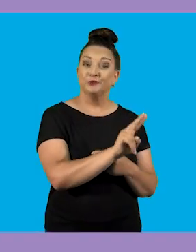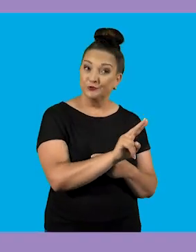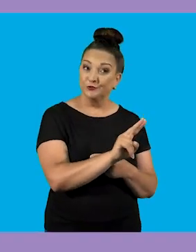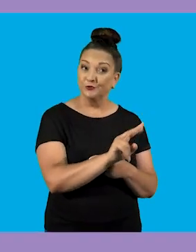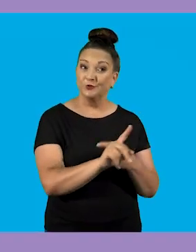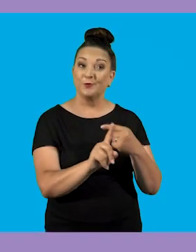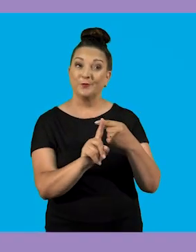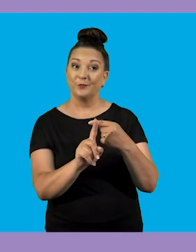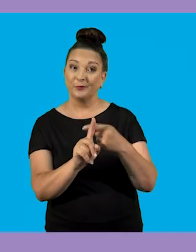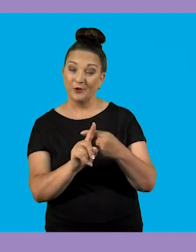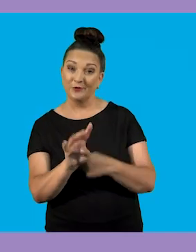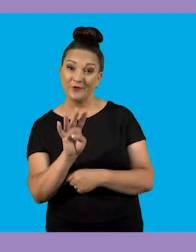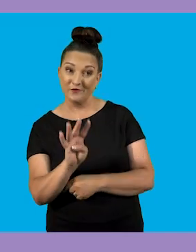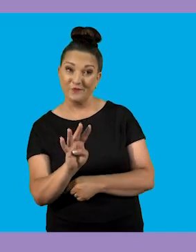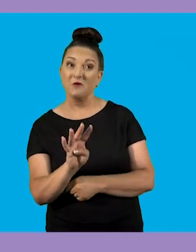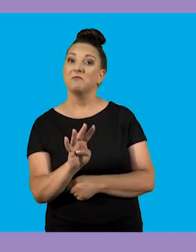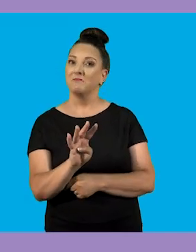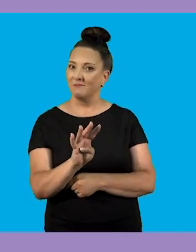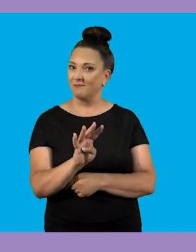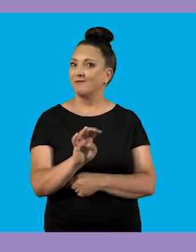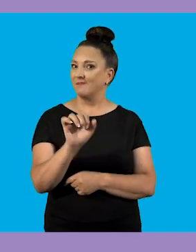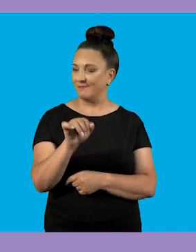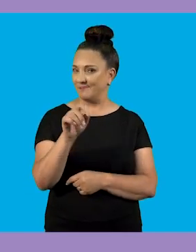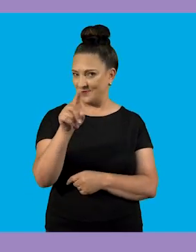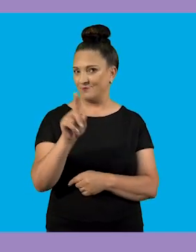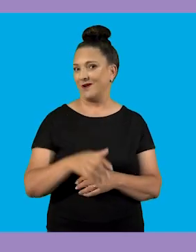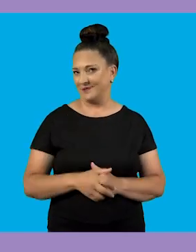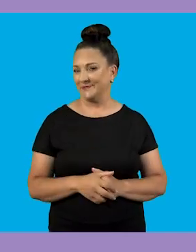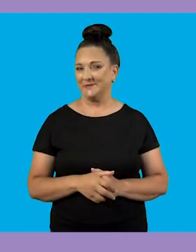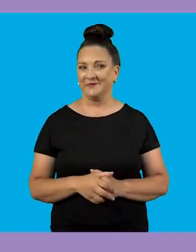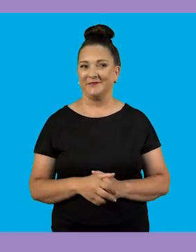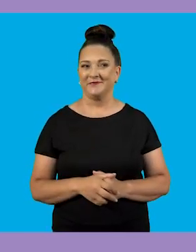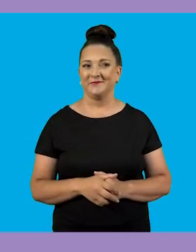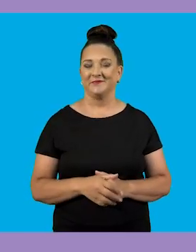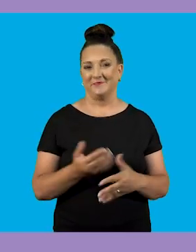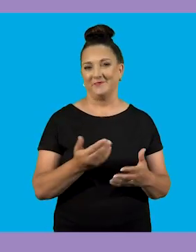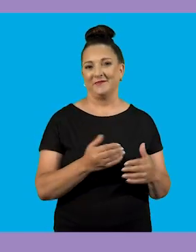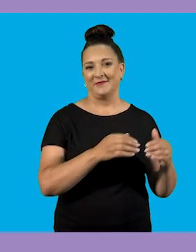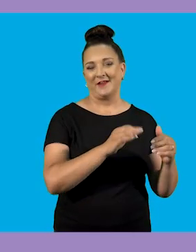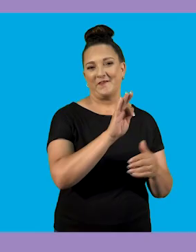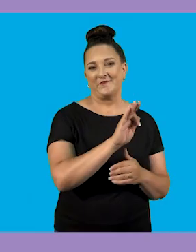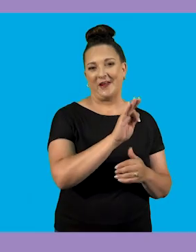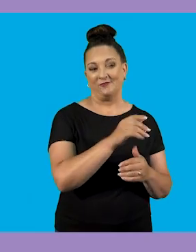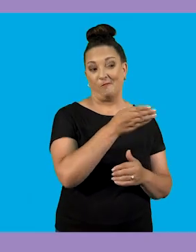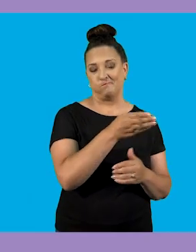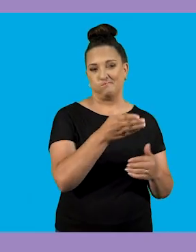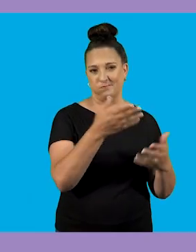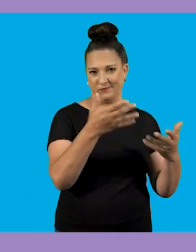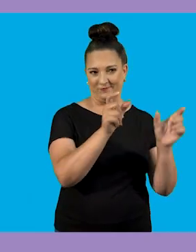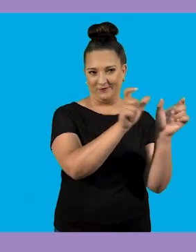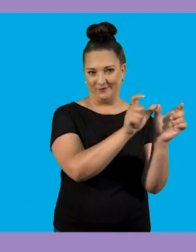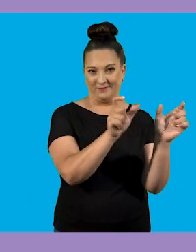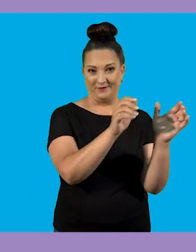positive 2 with a positive 4, then you are absolutely correct. And that is how we factorize